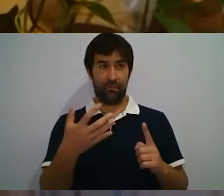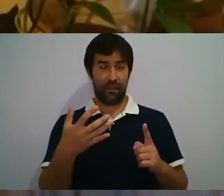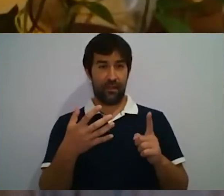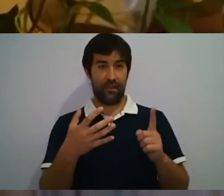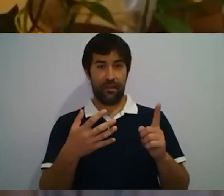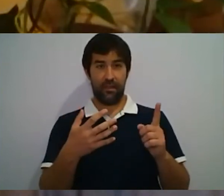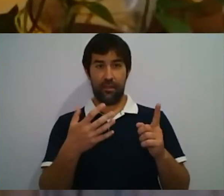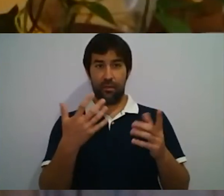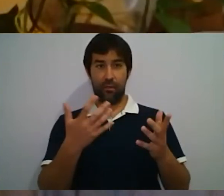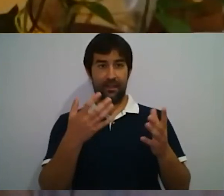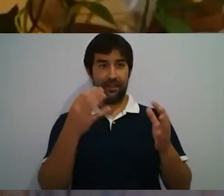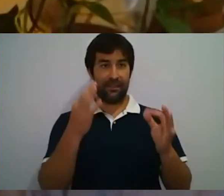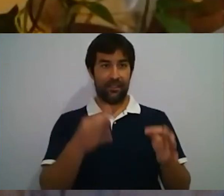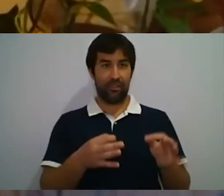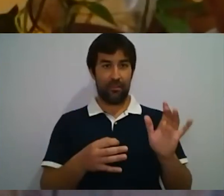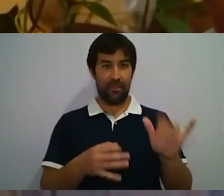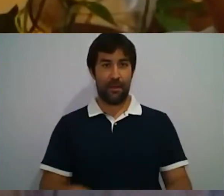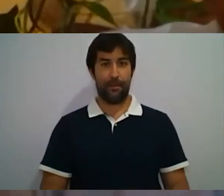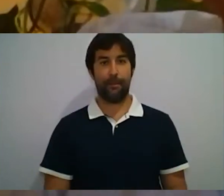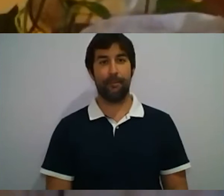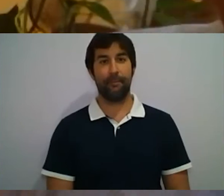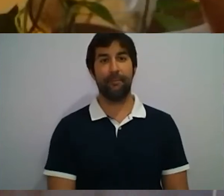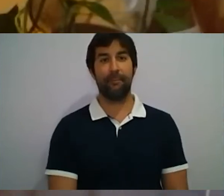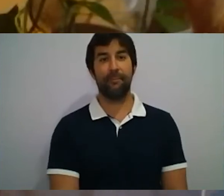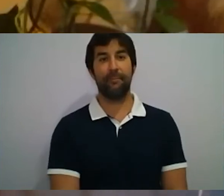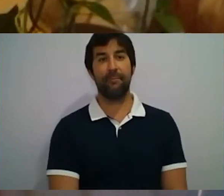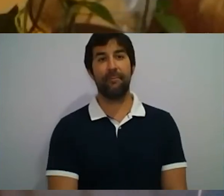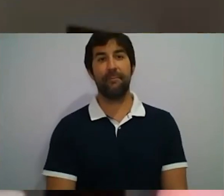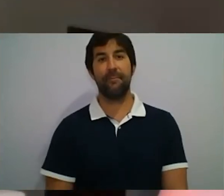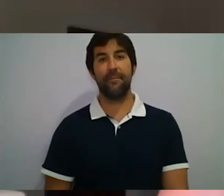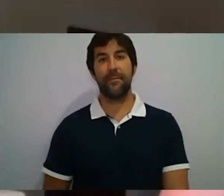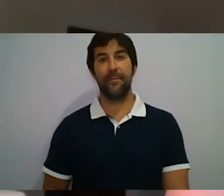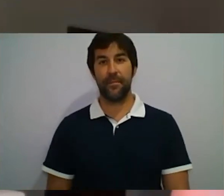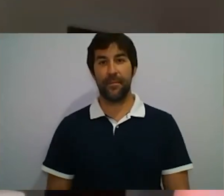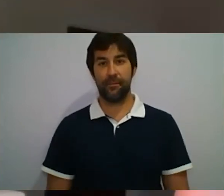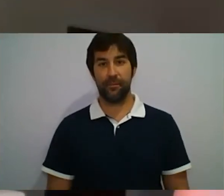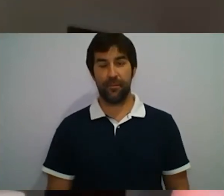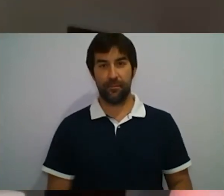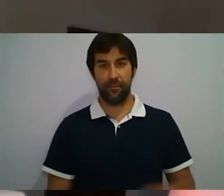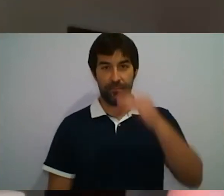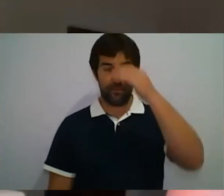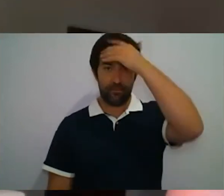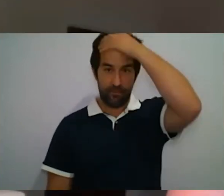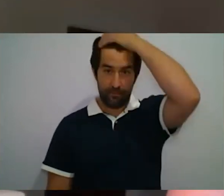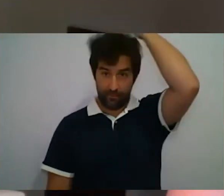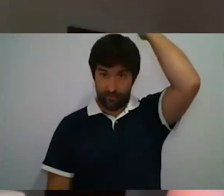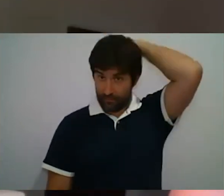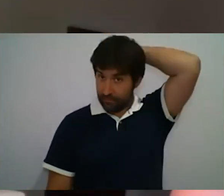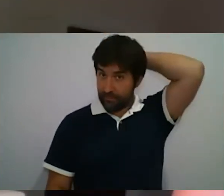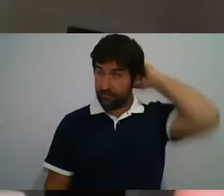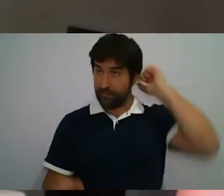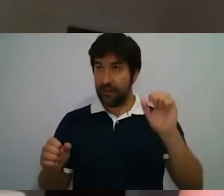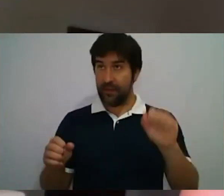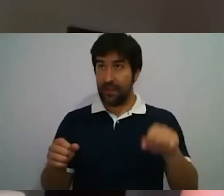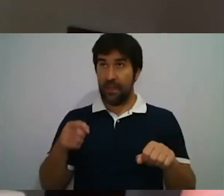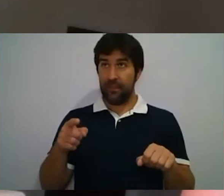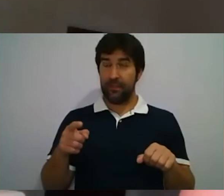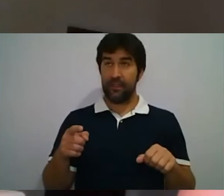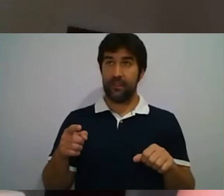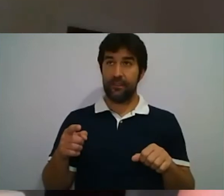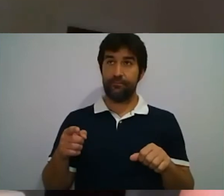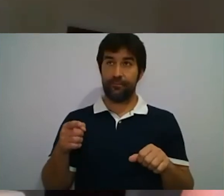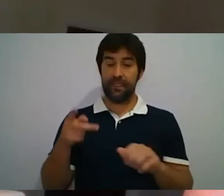are conflict points for pedestrians who are trying to travel along that point. And so first and foremost, we try to